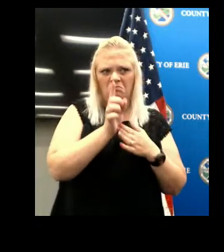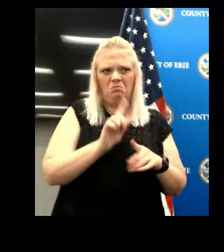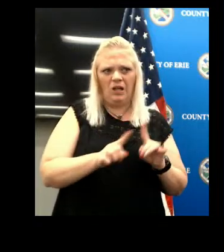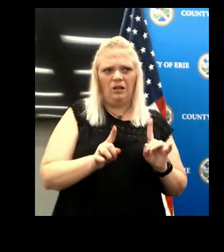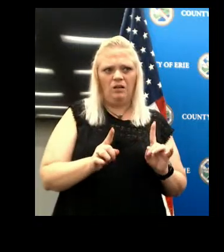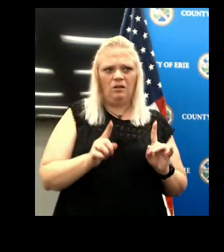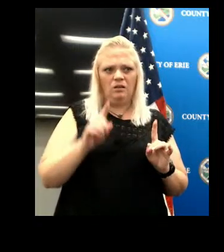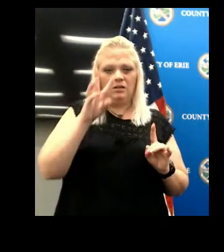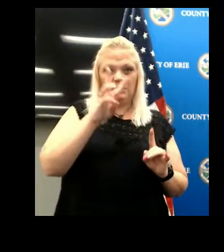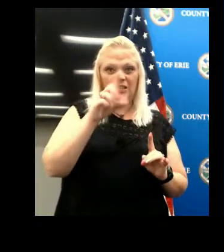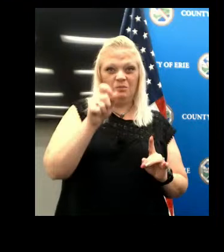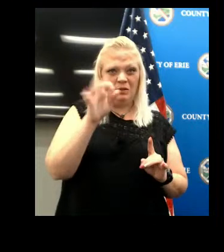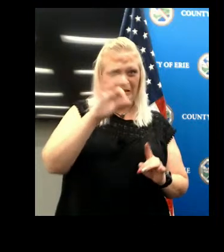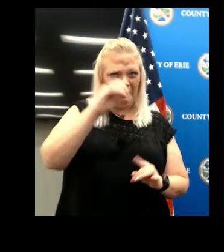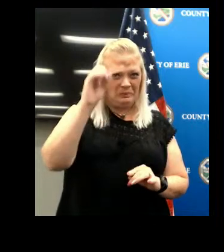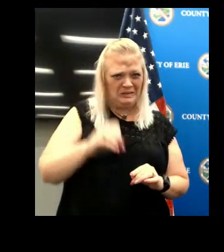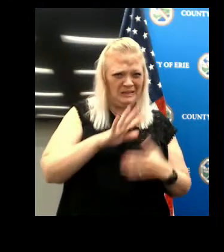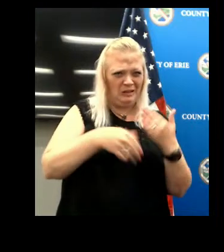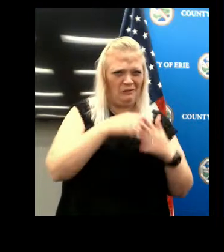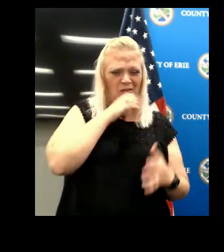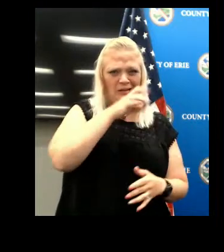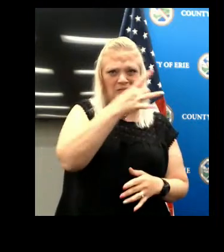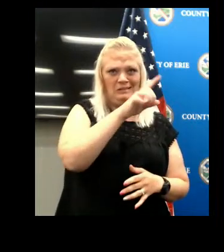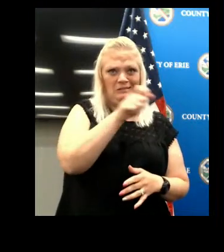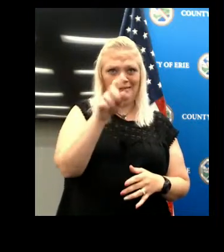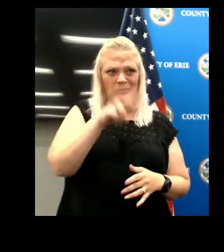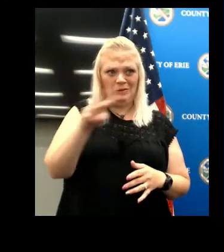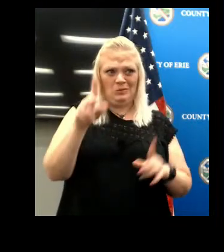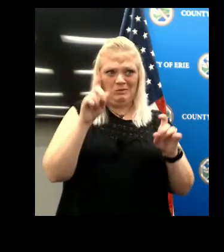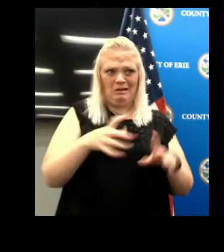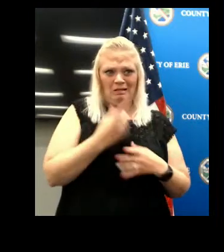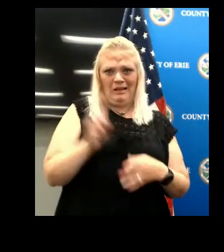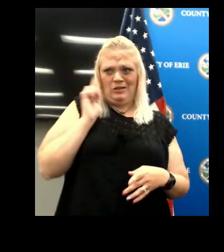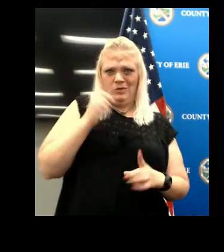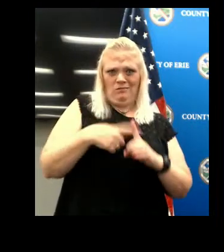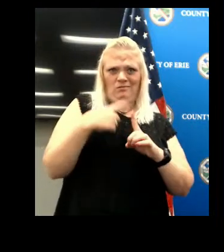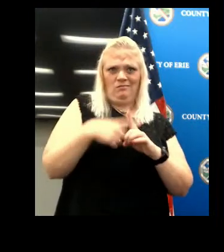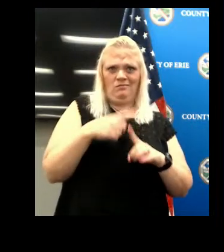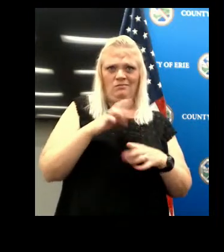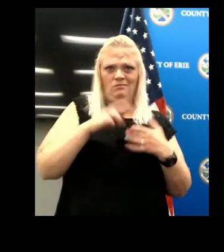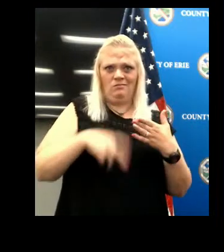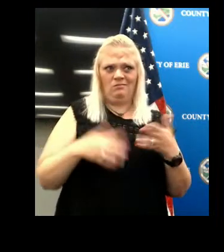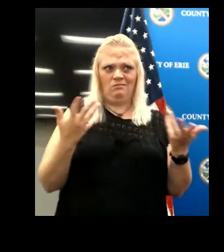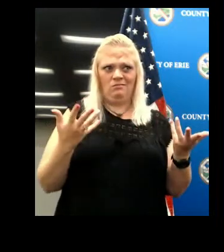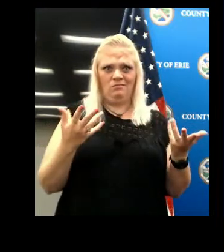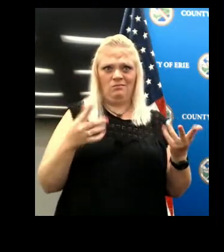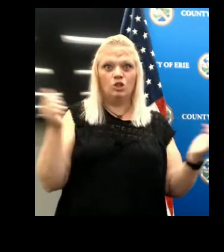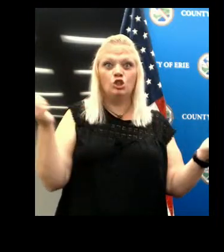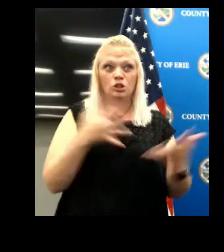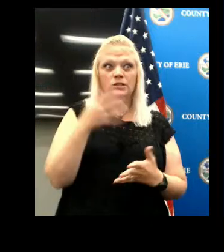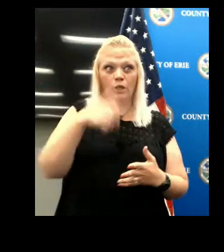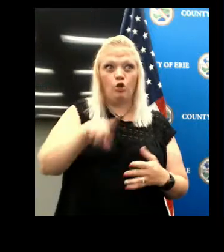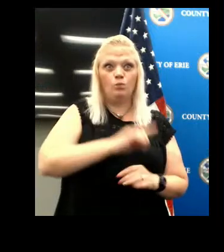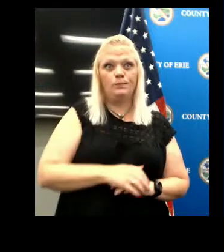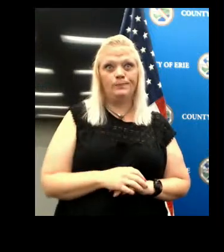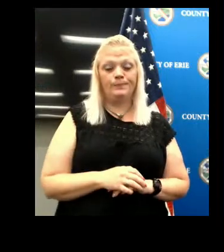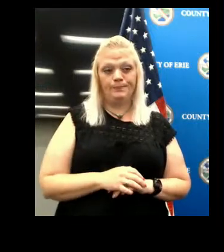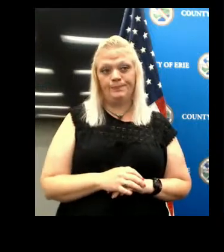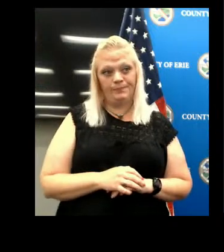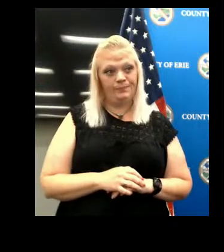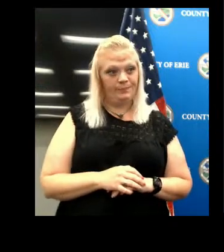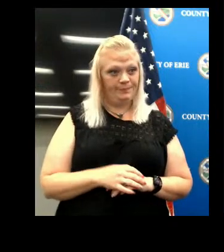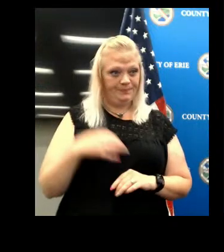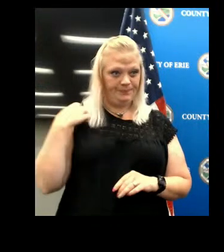But 6.9% of all 18 to 22-year-olds tested last week tested positive. That should scare the heck out of a lot of people.